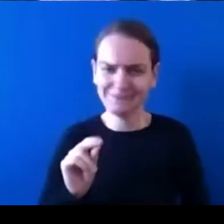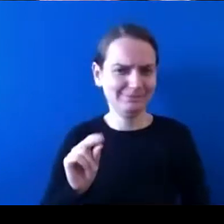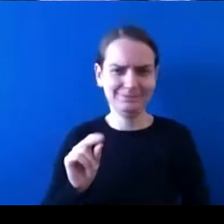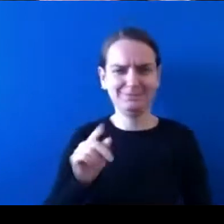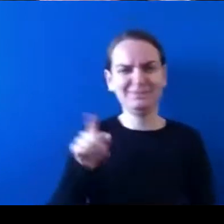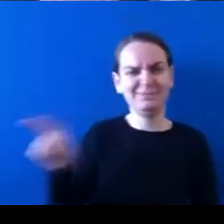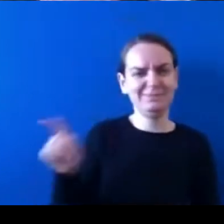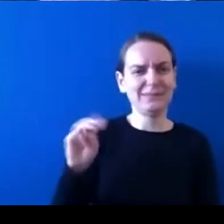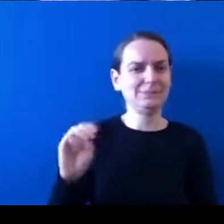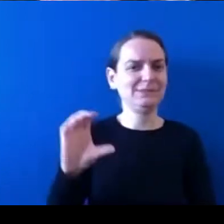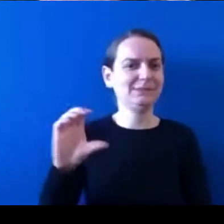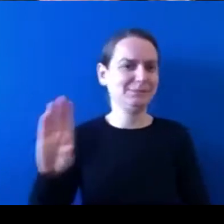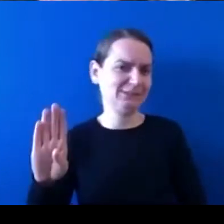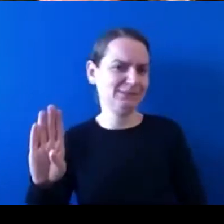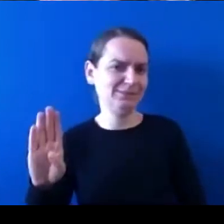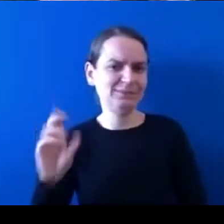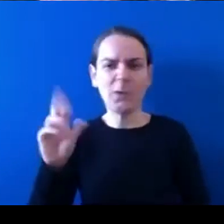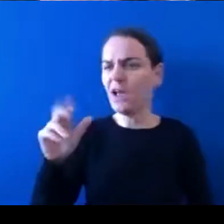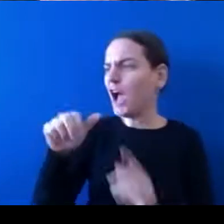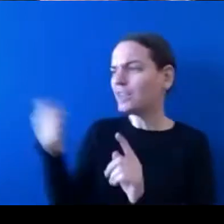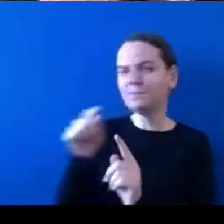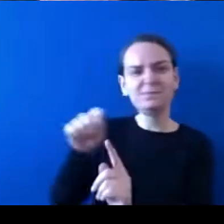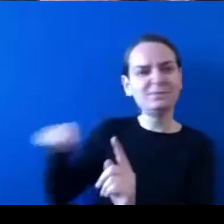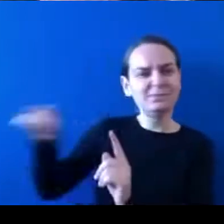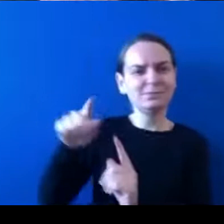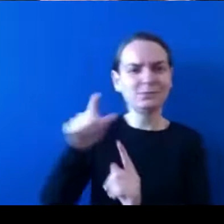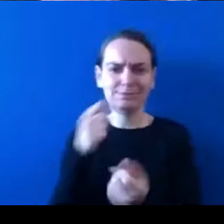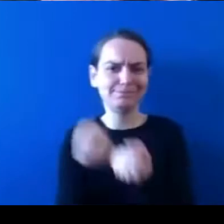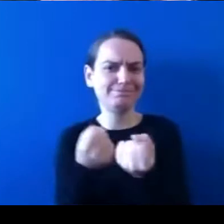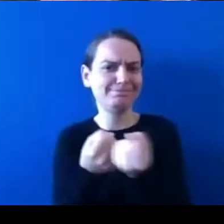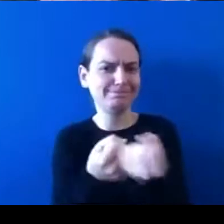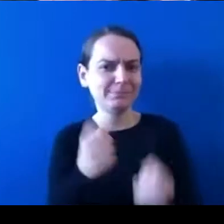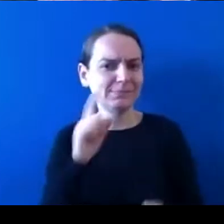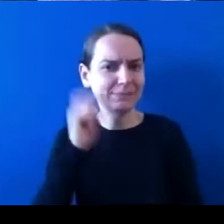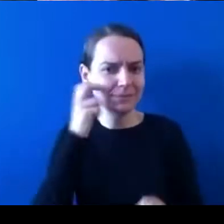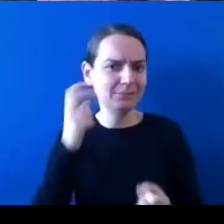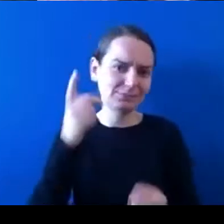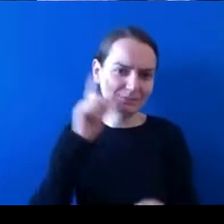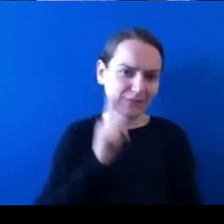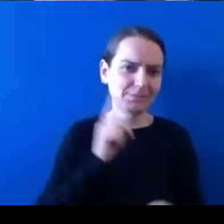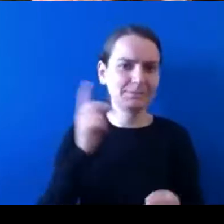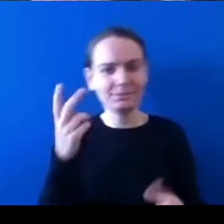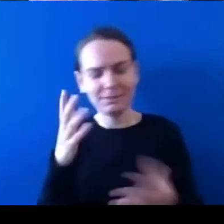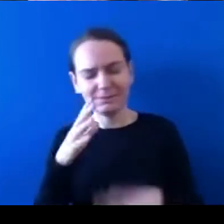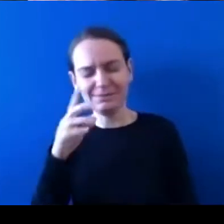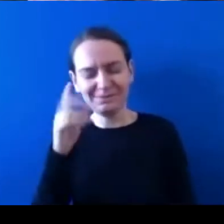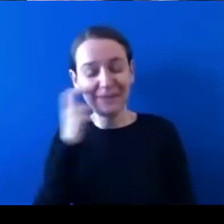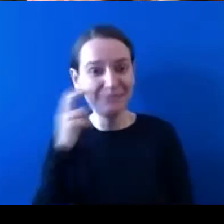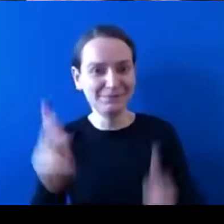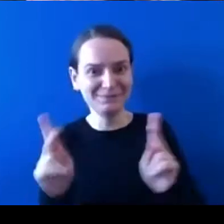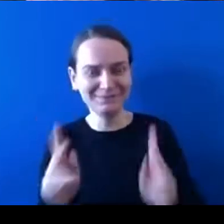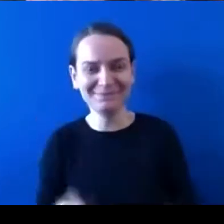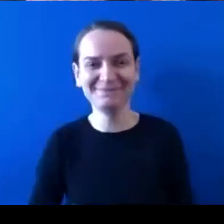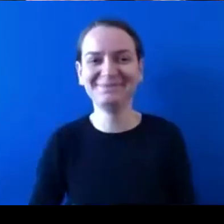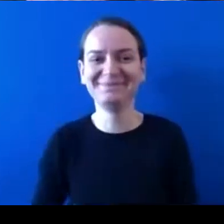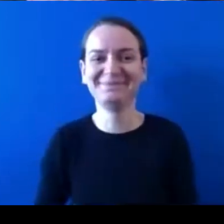With this group, with the school O&M specialist and the adult O&M specialist, there is limited communication between the